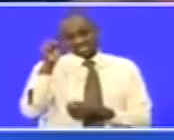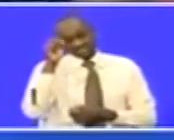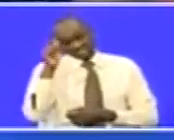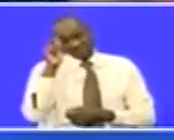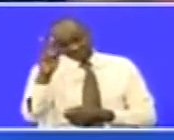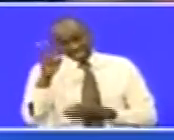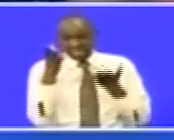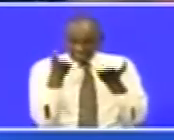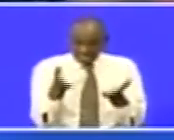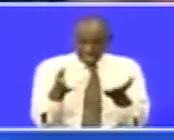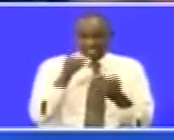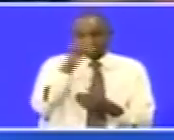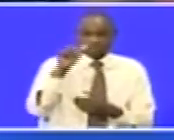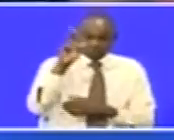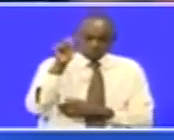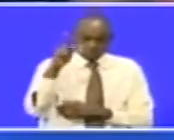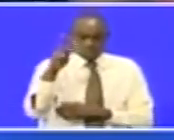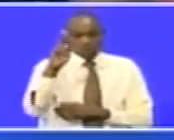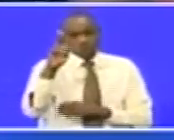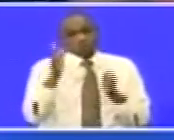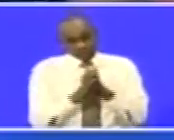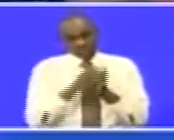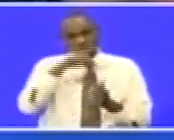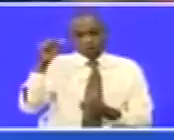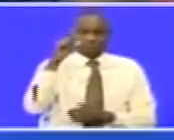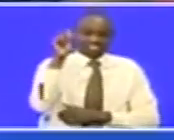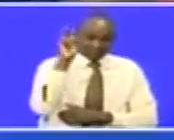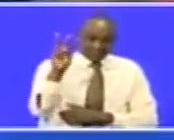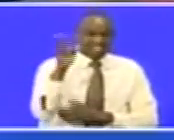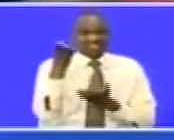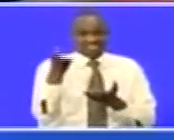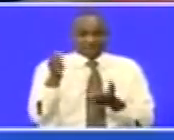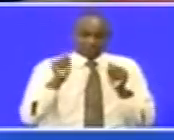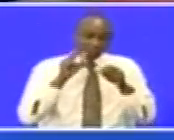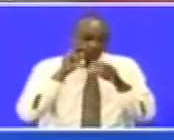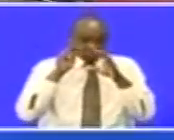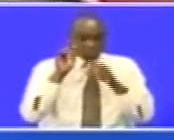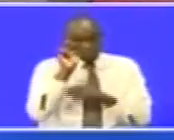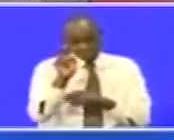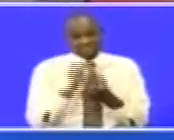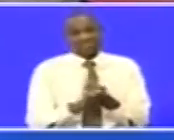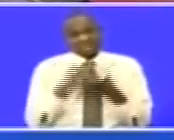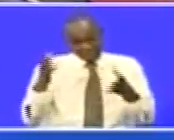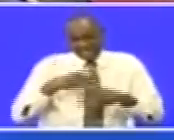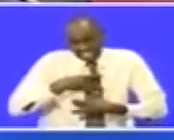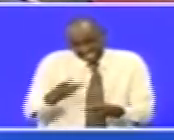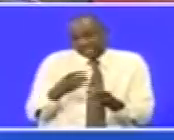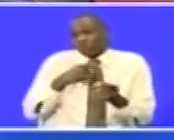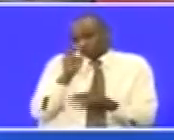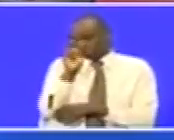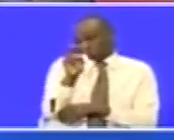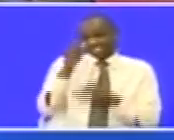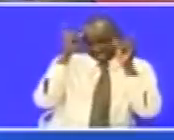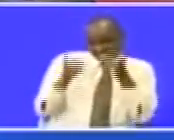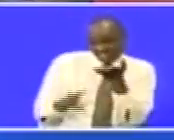Zuku channel 14, and GoTV channel 94. If you're interested in that particular ruling